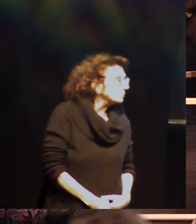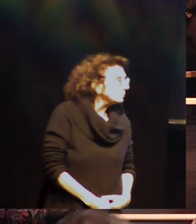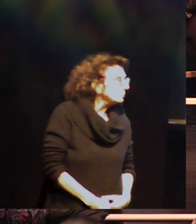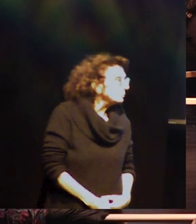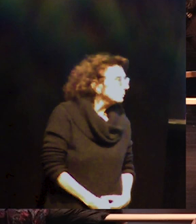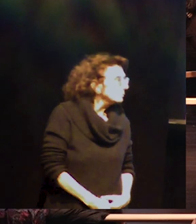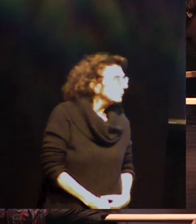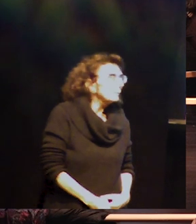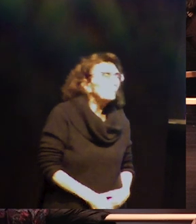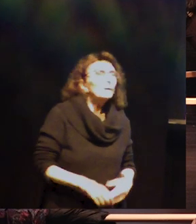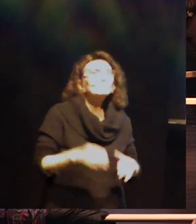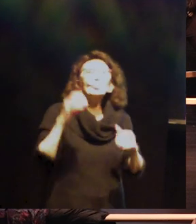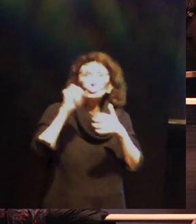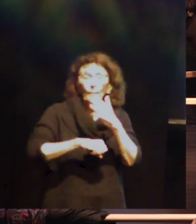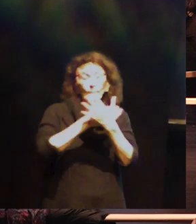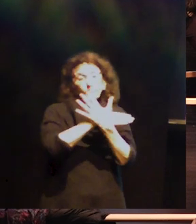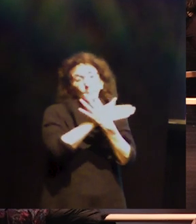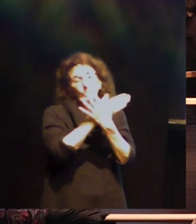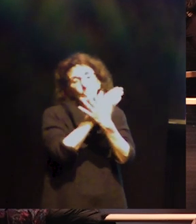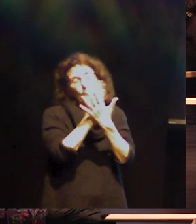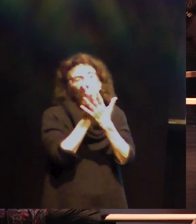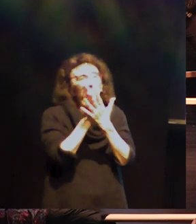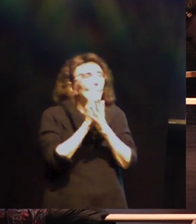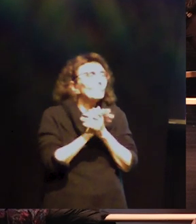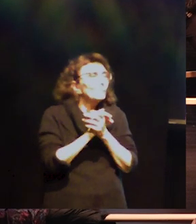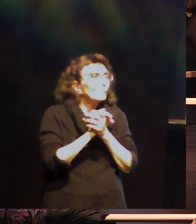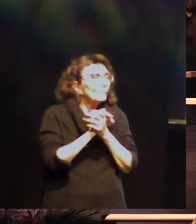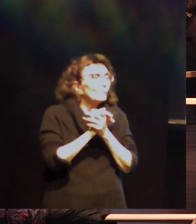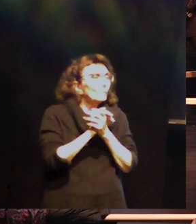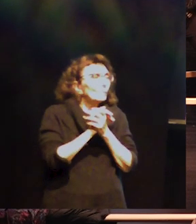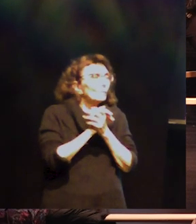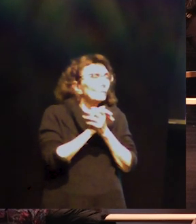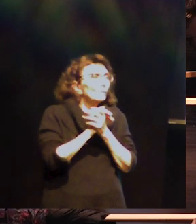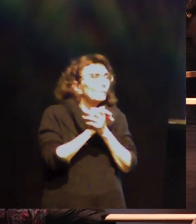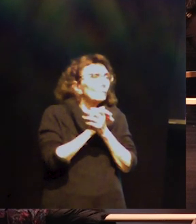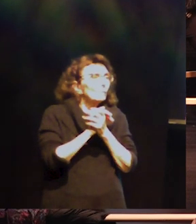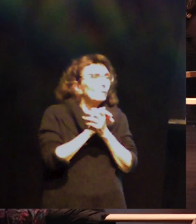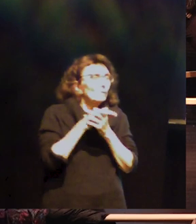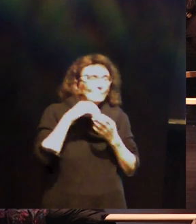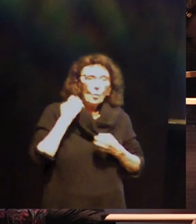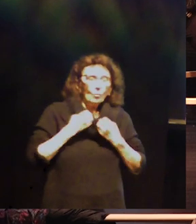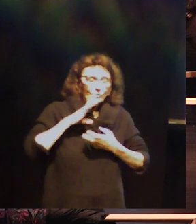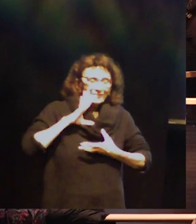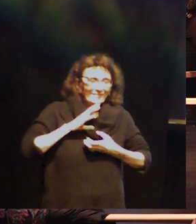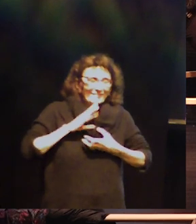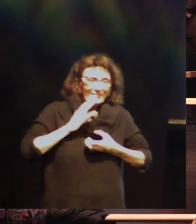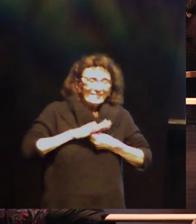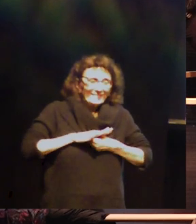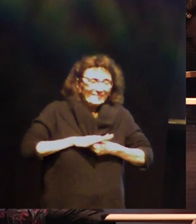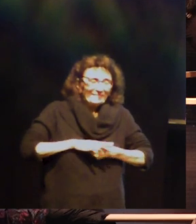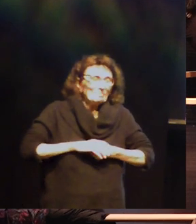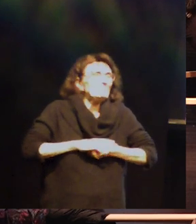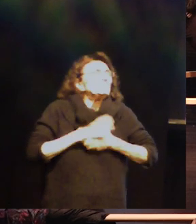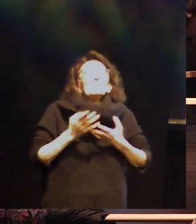of the script where, you know, all those pent-up feelings just came out. Mm. She just, you